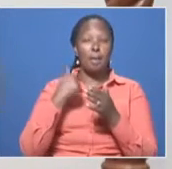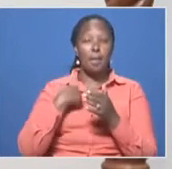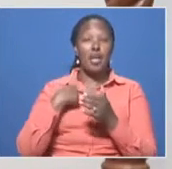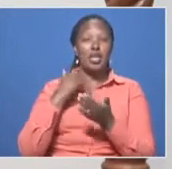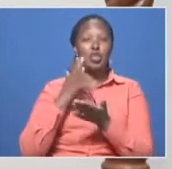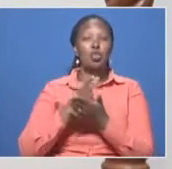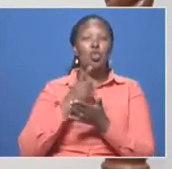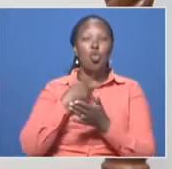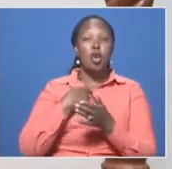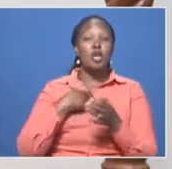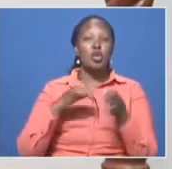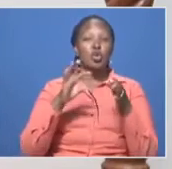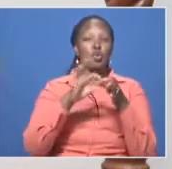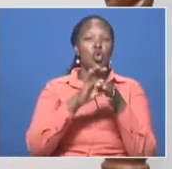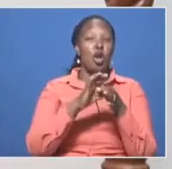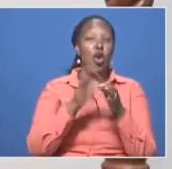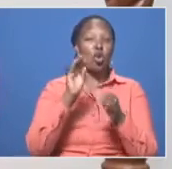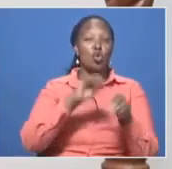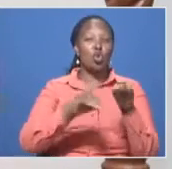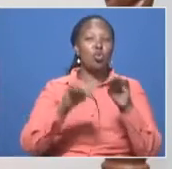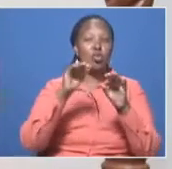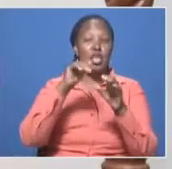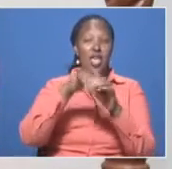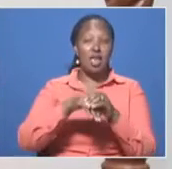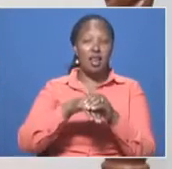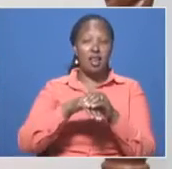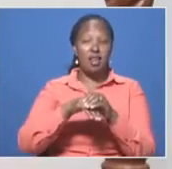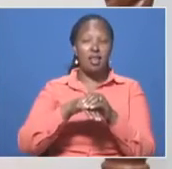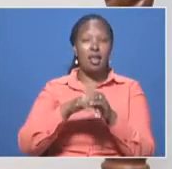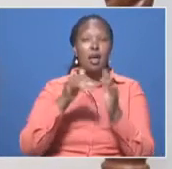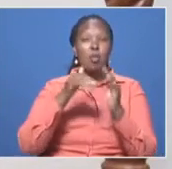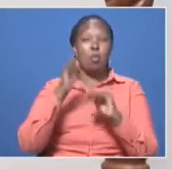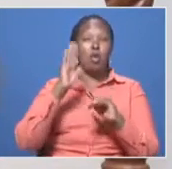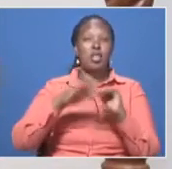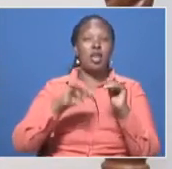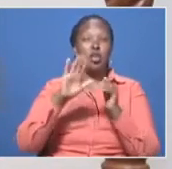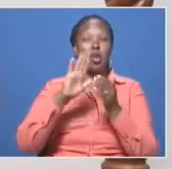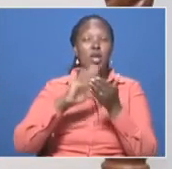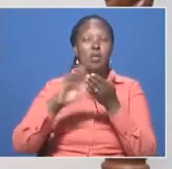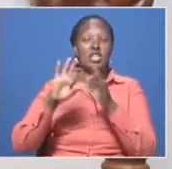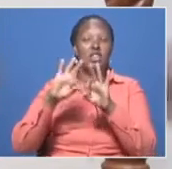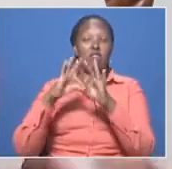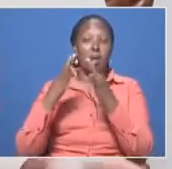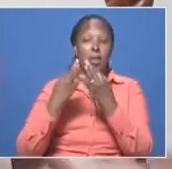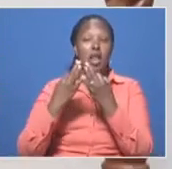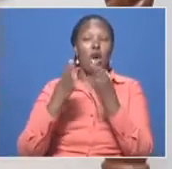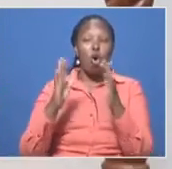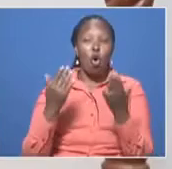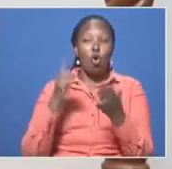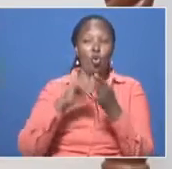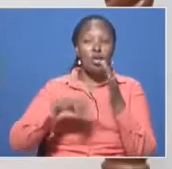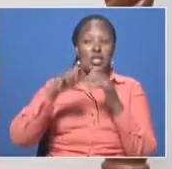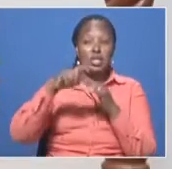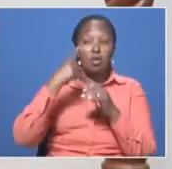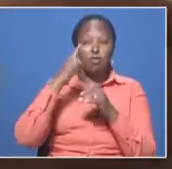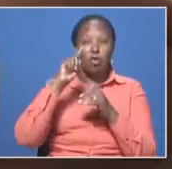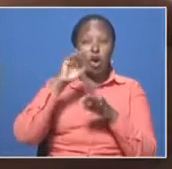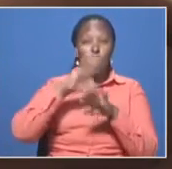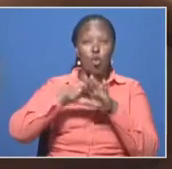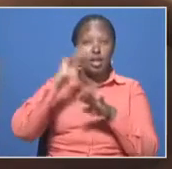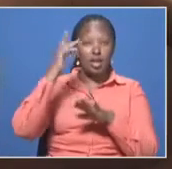still do need to make a contribution beyond that of your immediate family or what would be required of a good citizen?